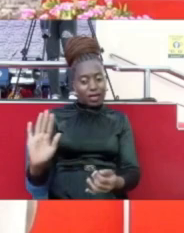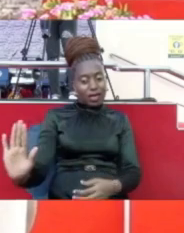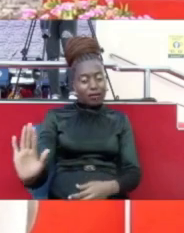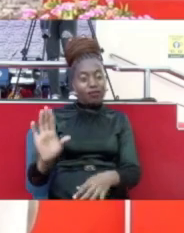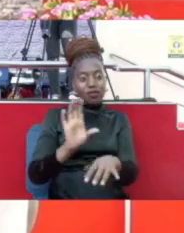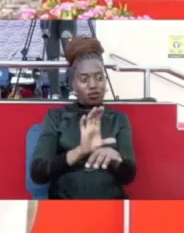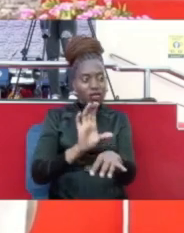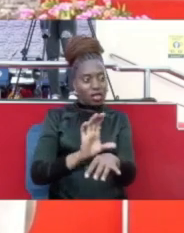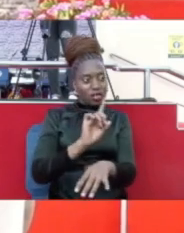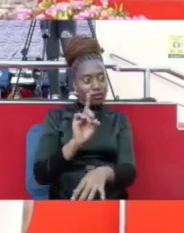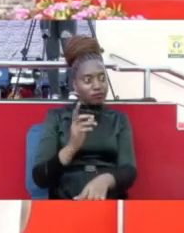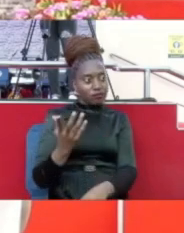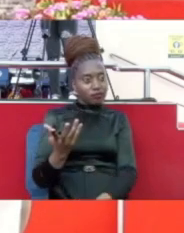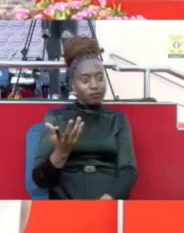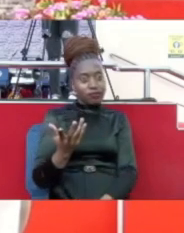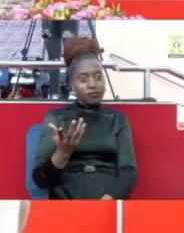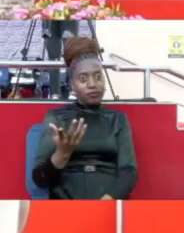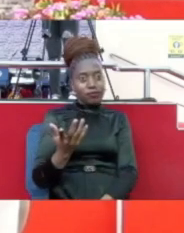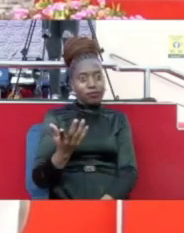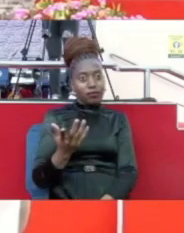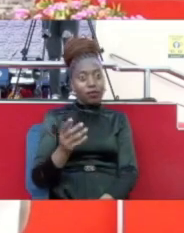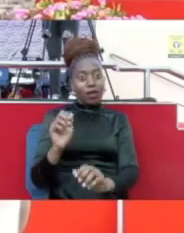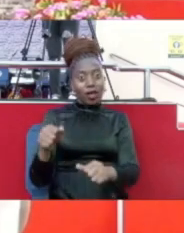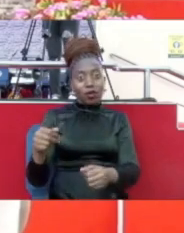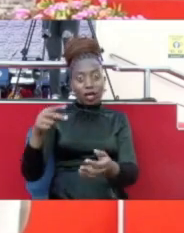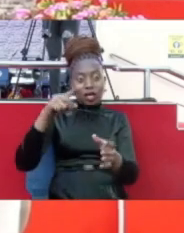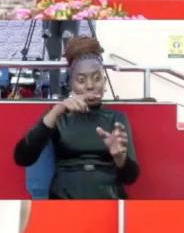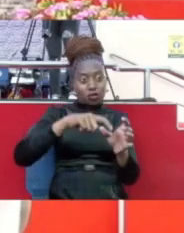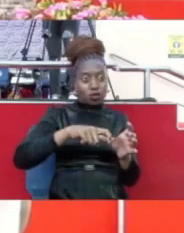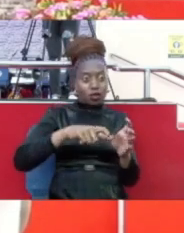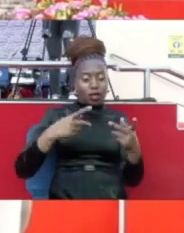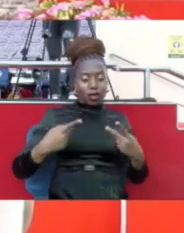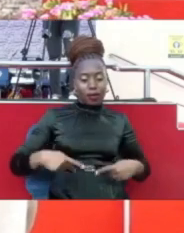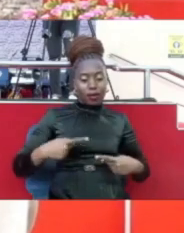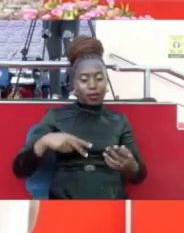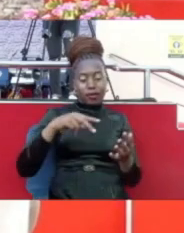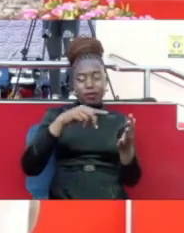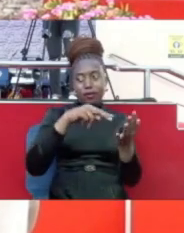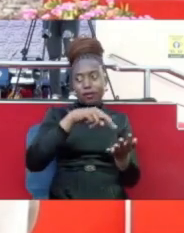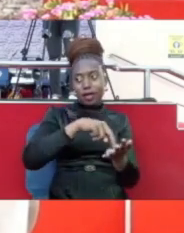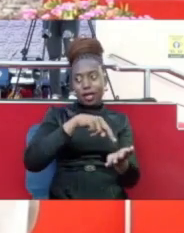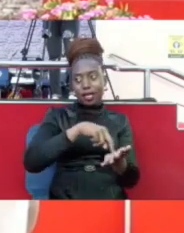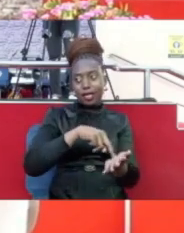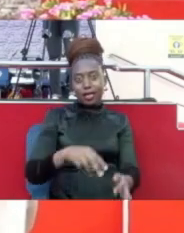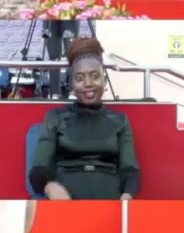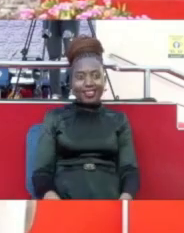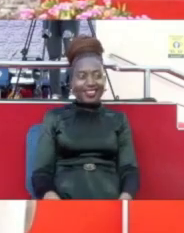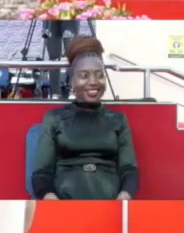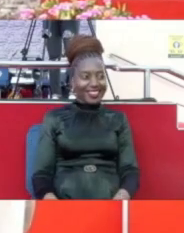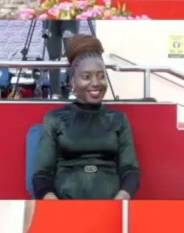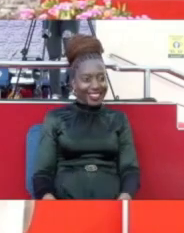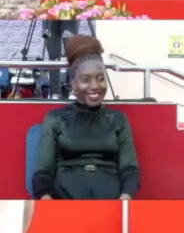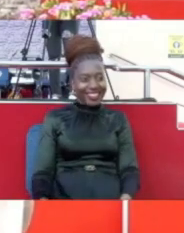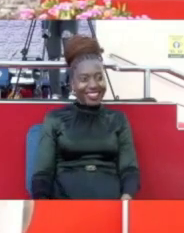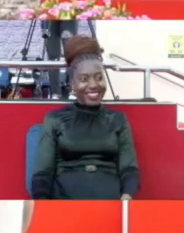church hapa kanisani, you join those that are standing. Waweza ukajiunga na wale ambao wamesimama. You know, there's